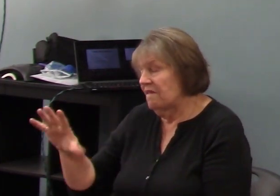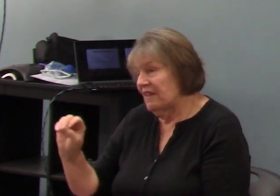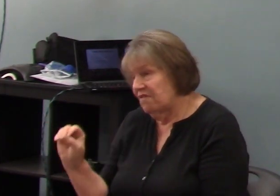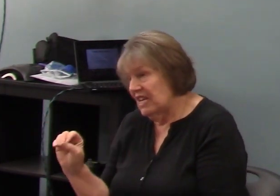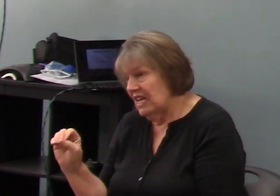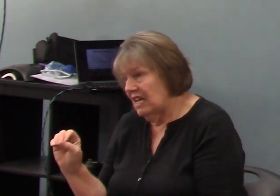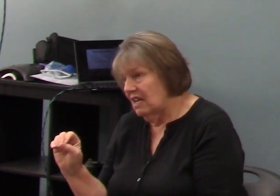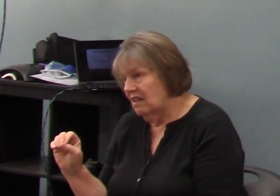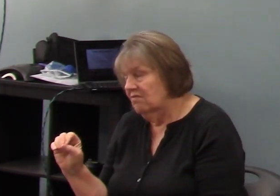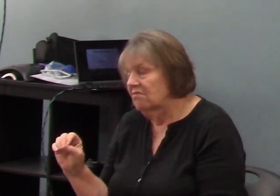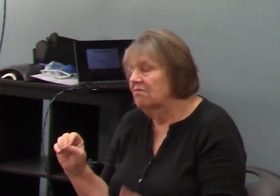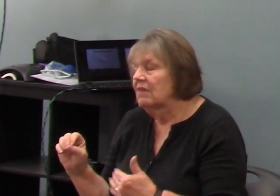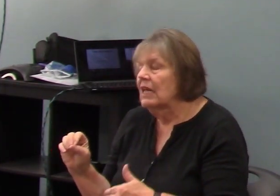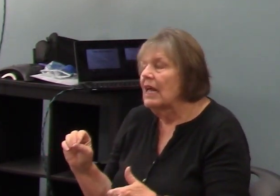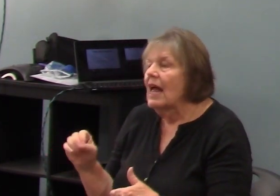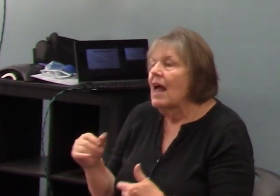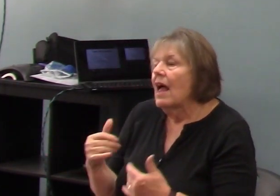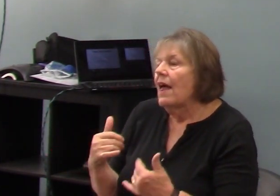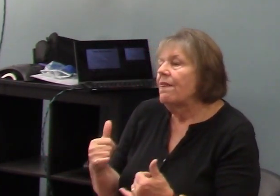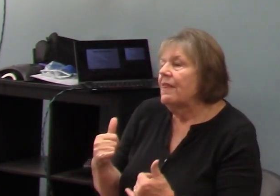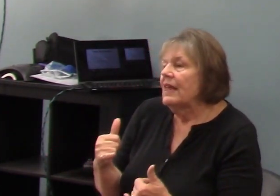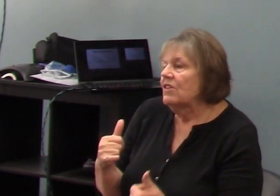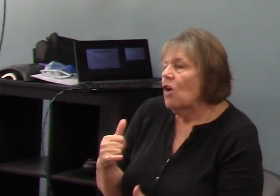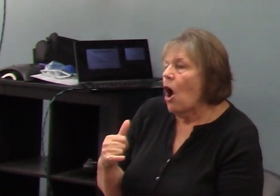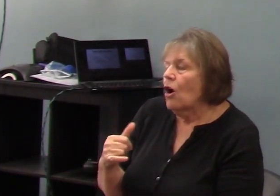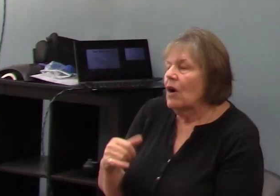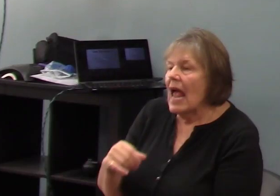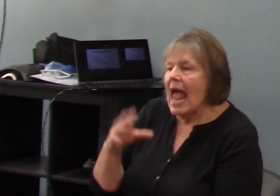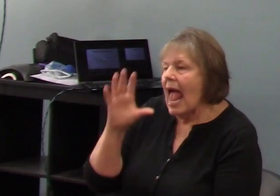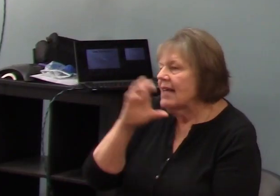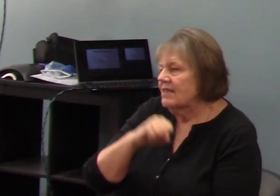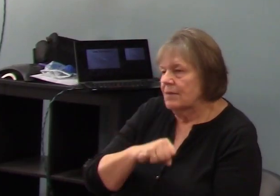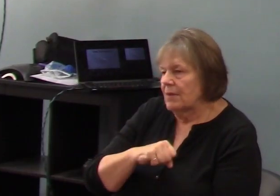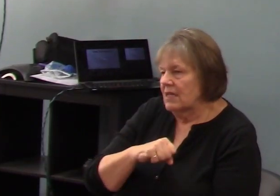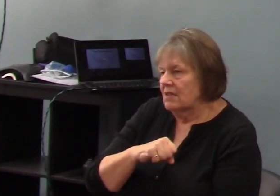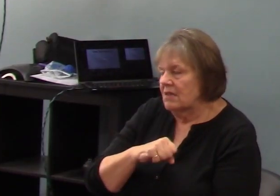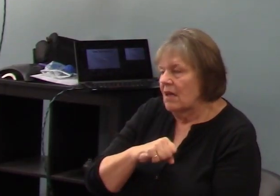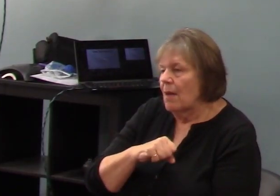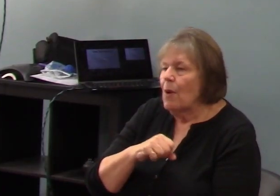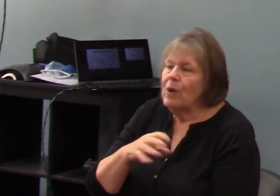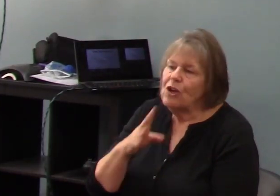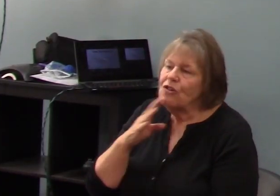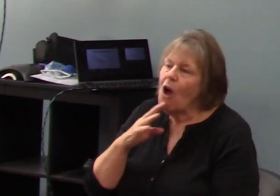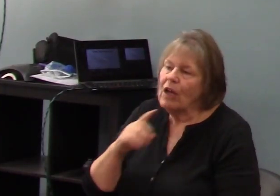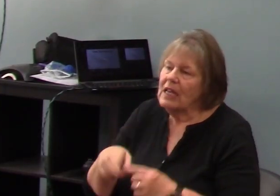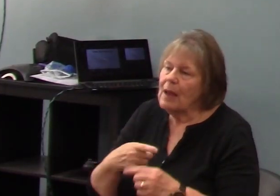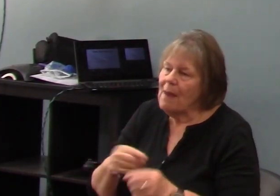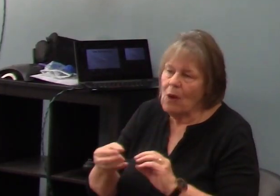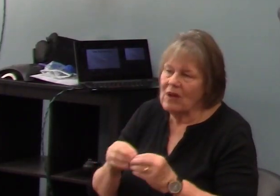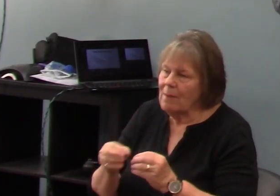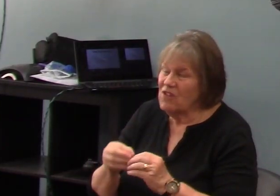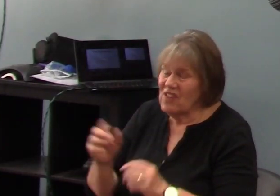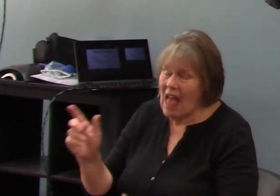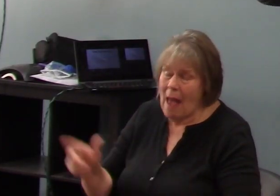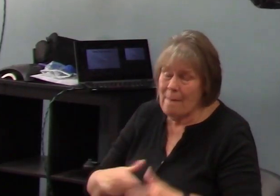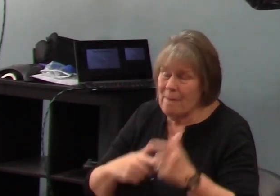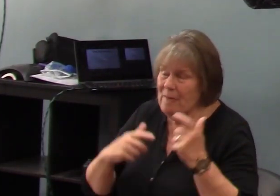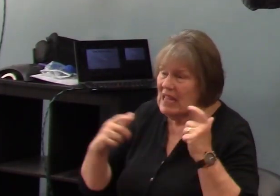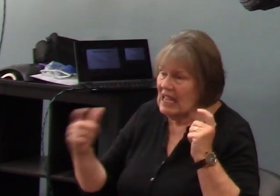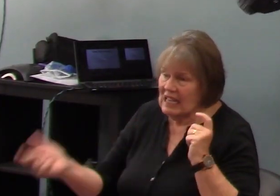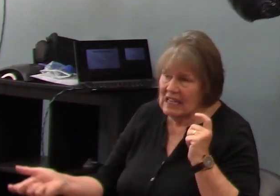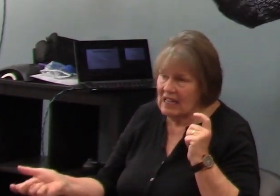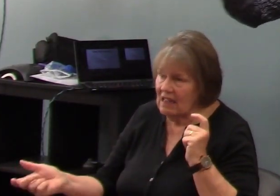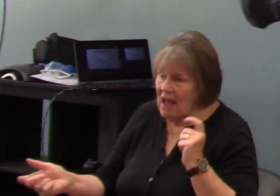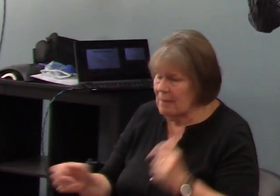And these are estimates, but when you're talking about numbers that large, I mean, maybe it's 10 to the 51, but that's so